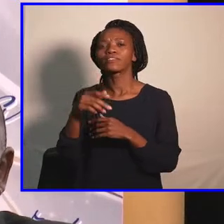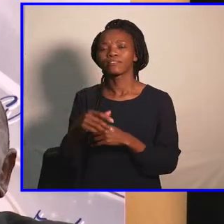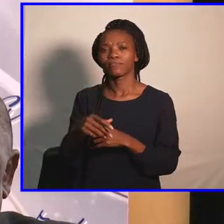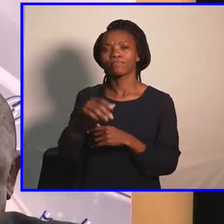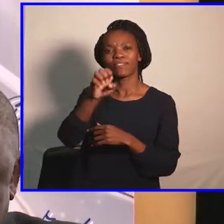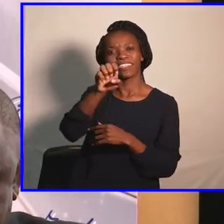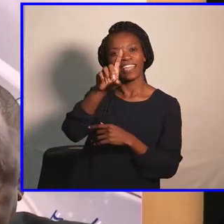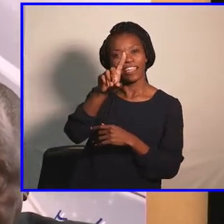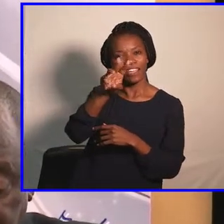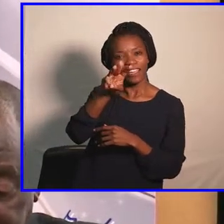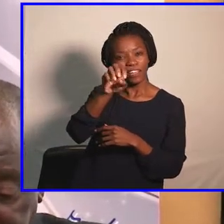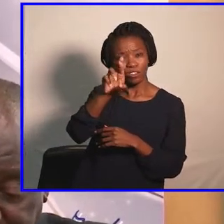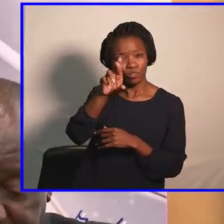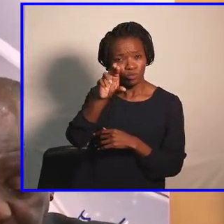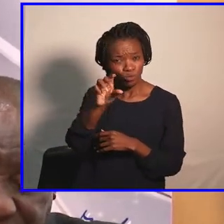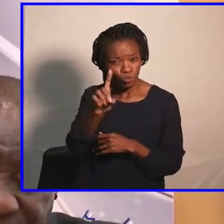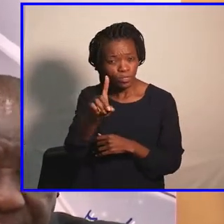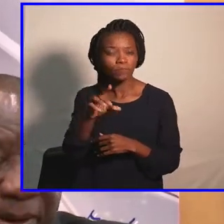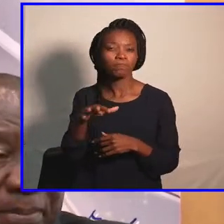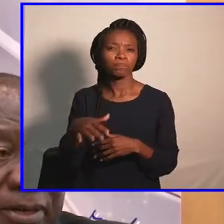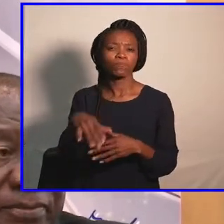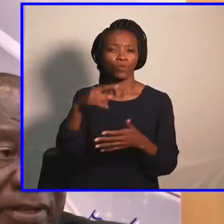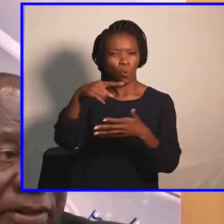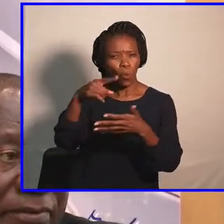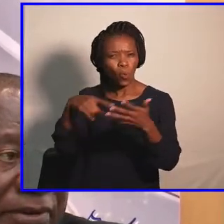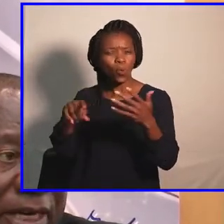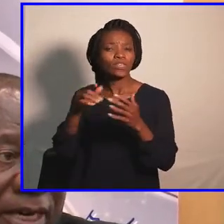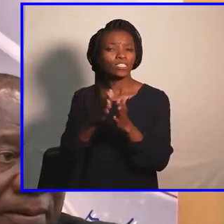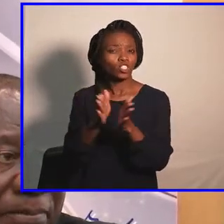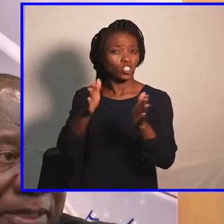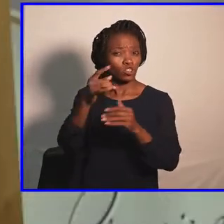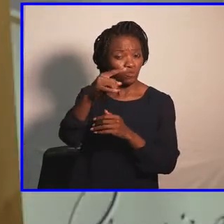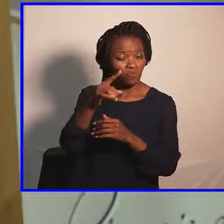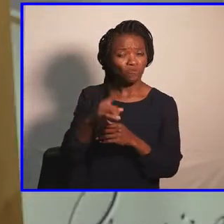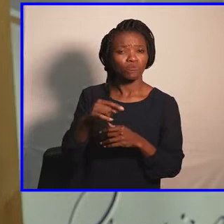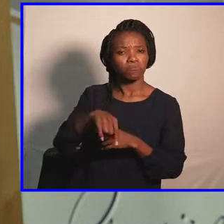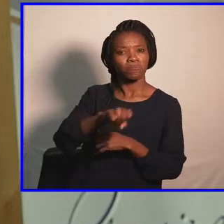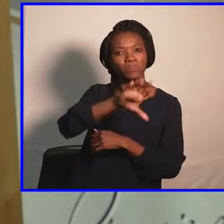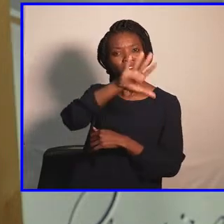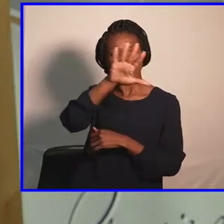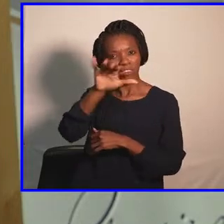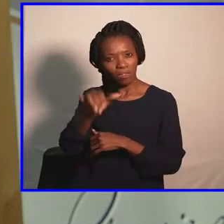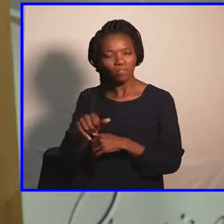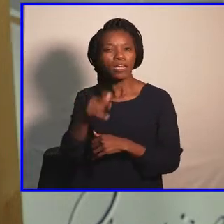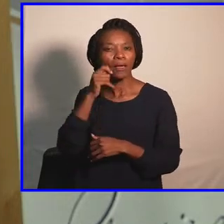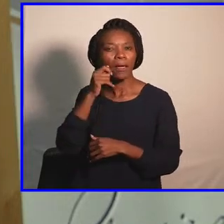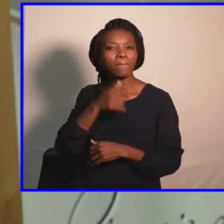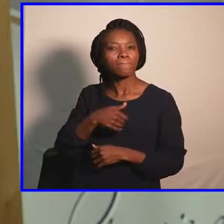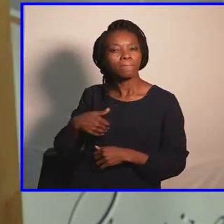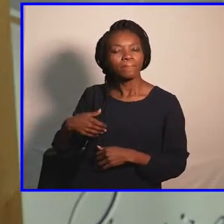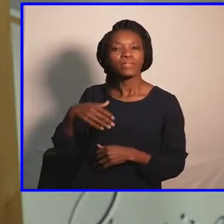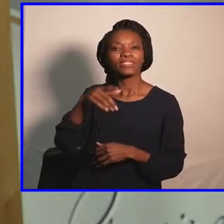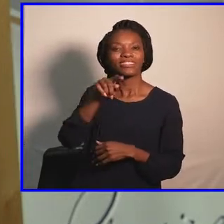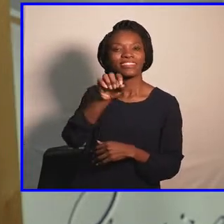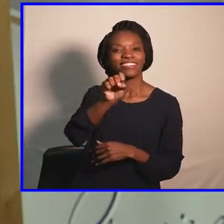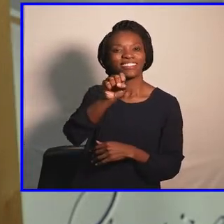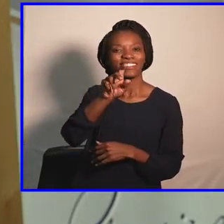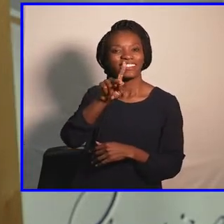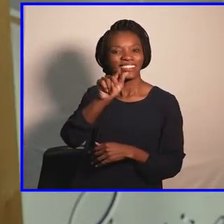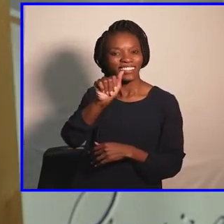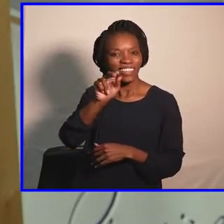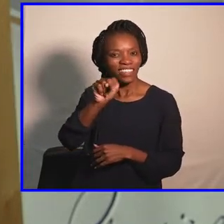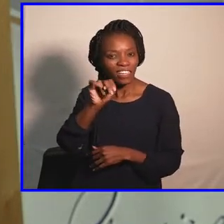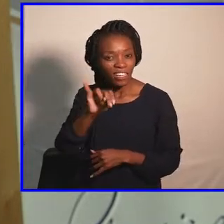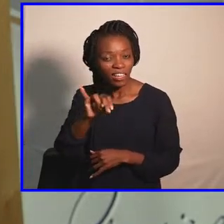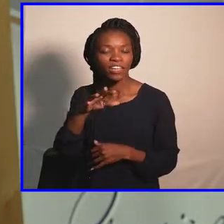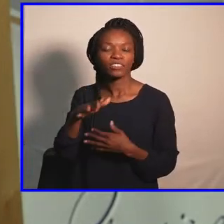Kisvetter, Auditor General of the Republic of South Africa, Ms. Tsakani Maluleke, and Deputy Governor